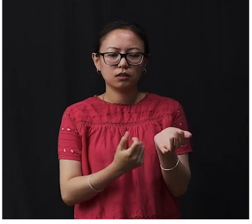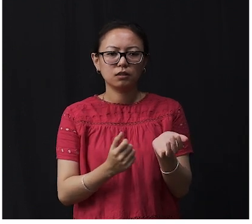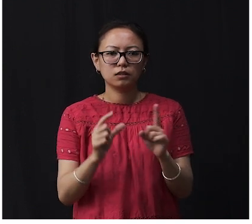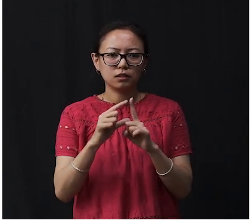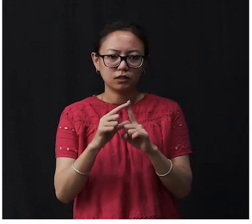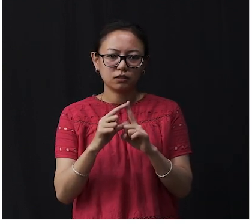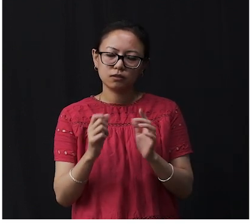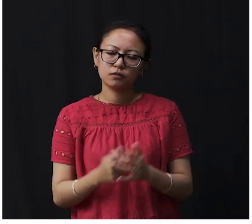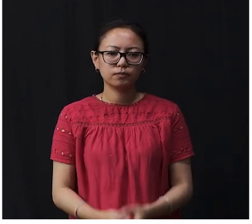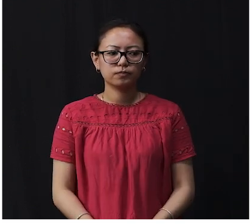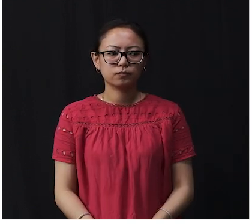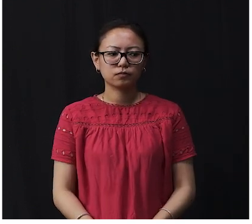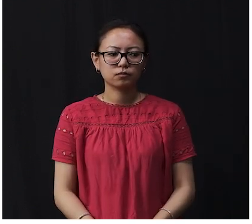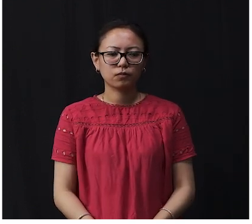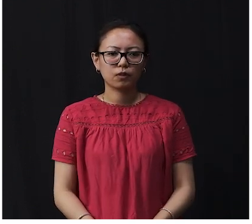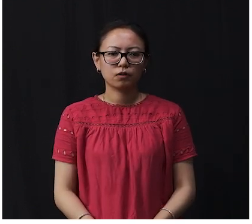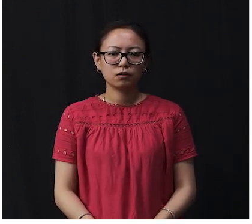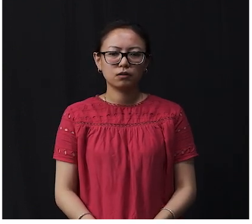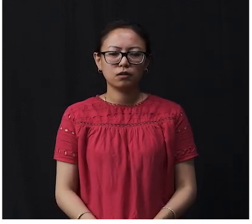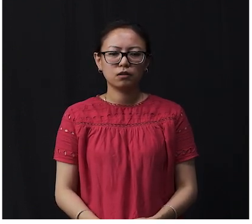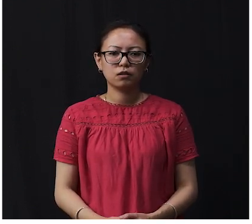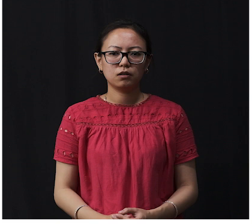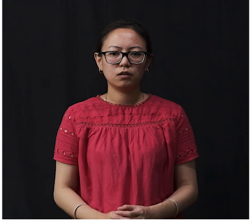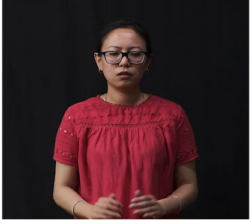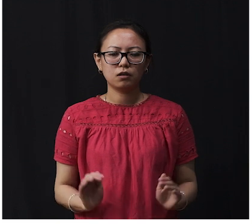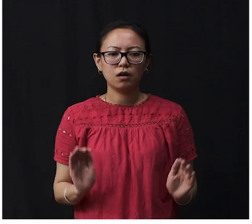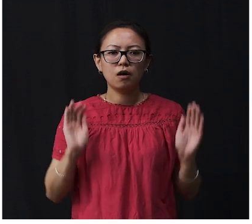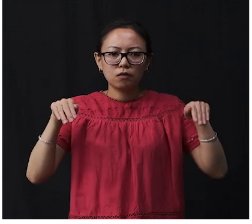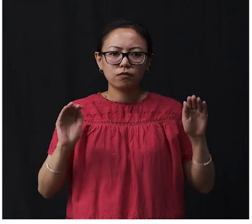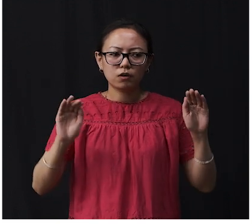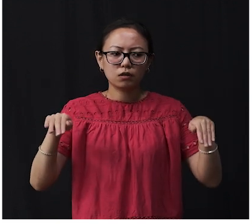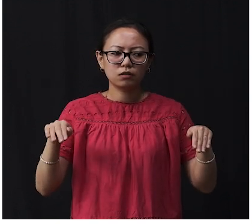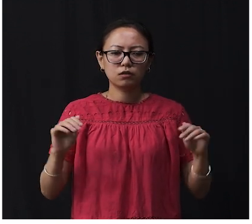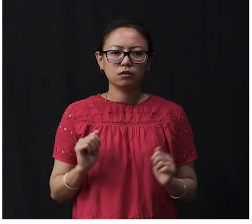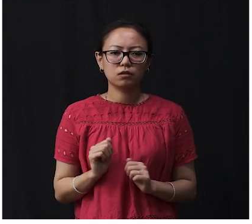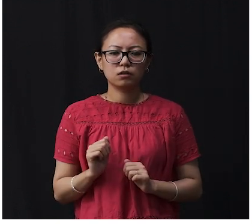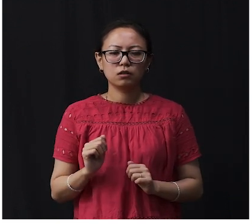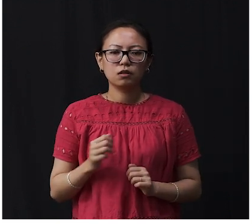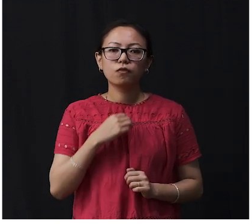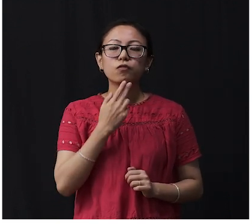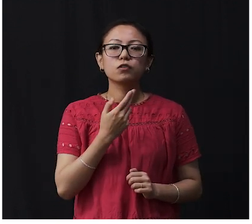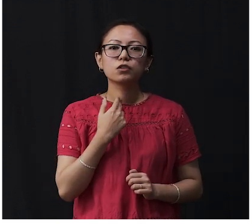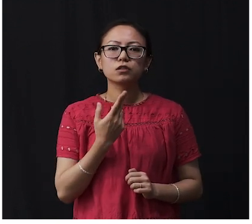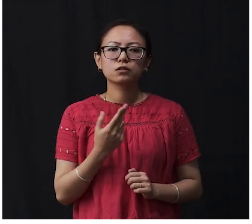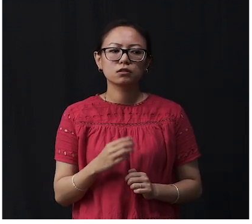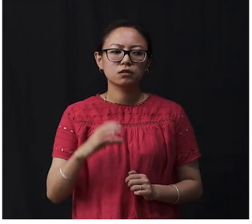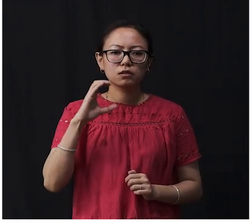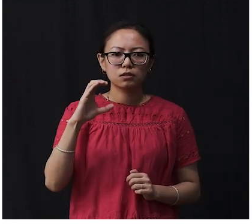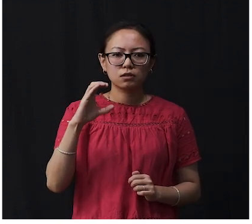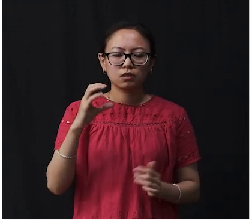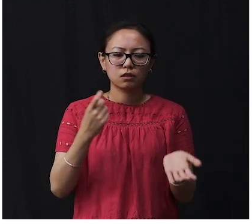C-H-A-T-T-E-R, chatter. Now the frog, it croaks, right? So we'll read the spelling together of the croak.